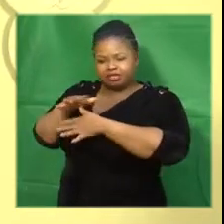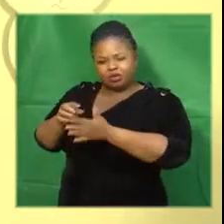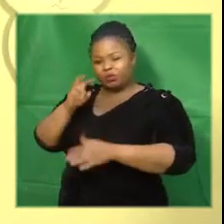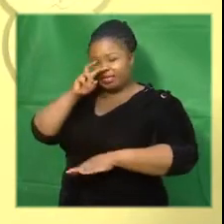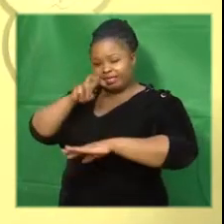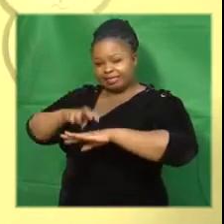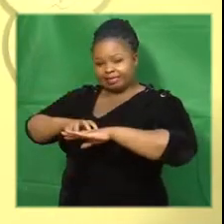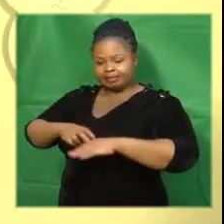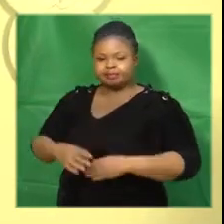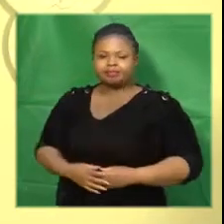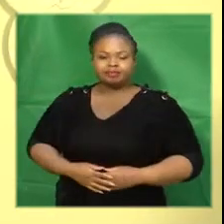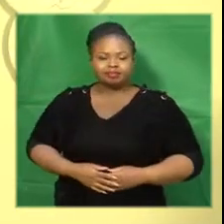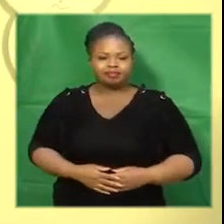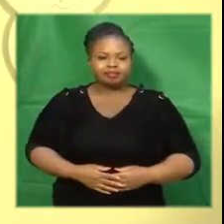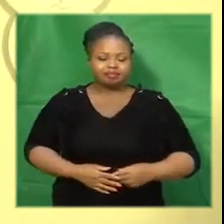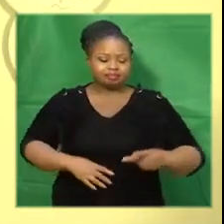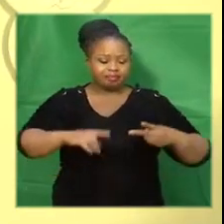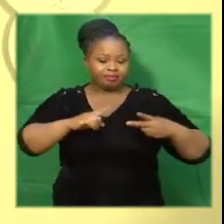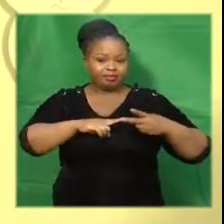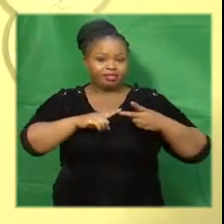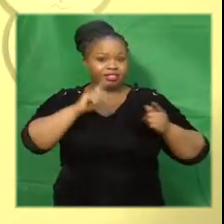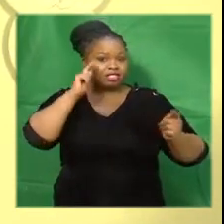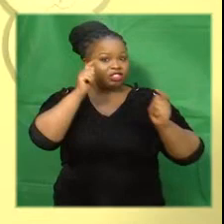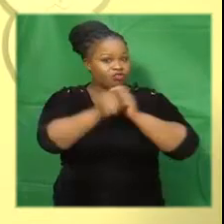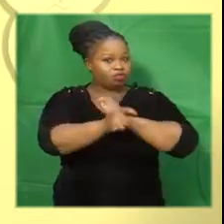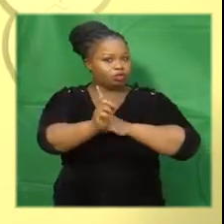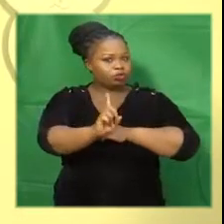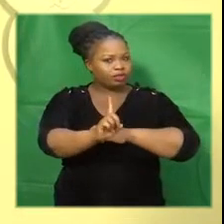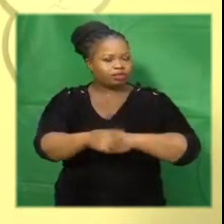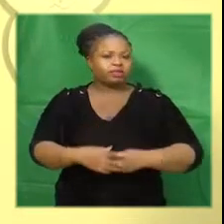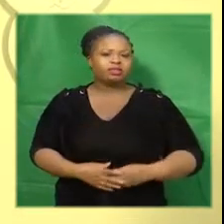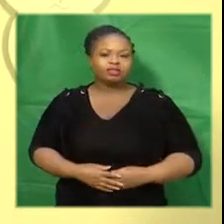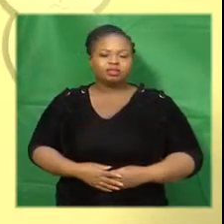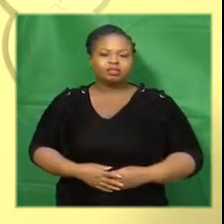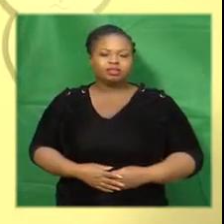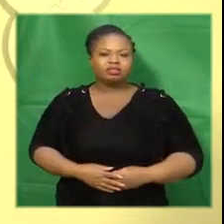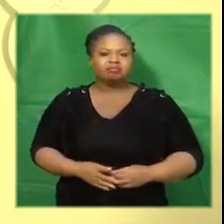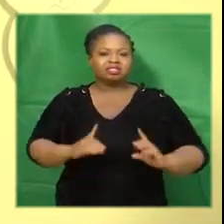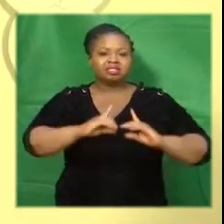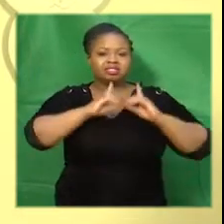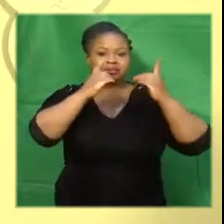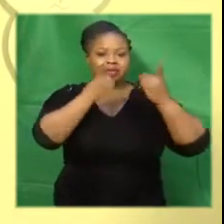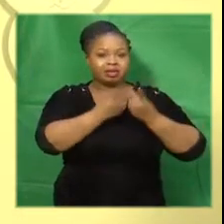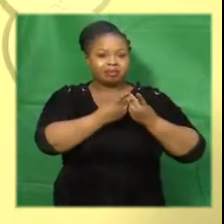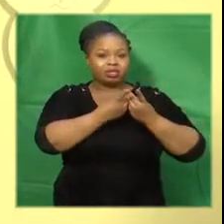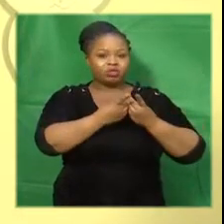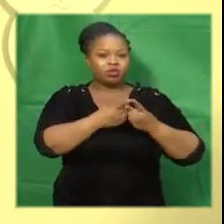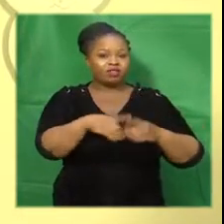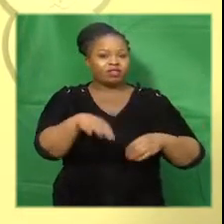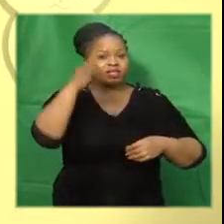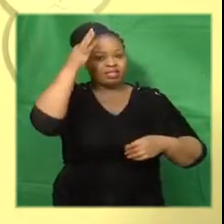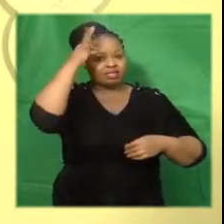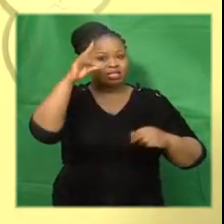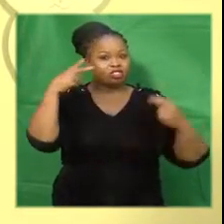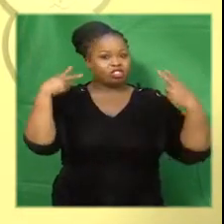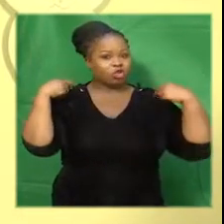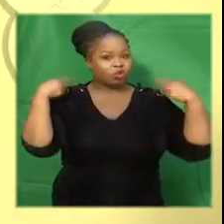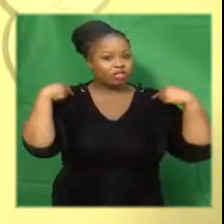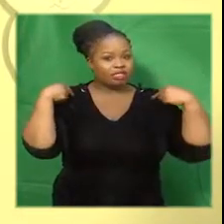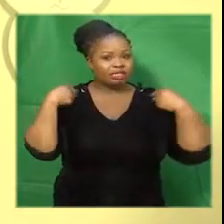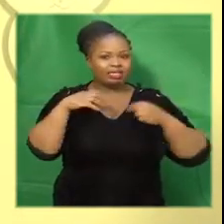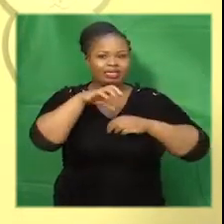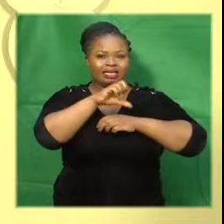The second change we are making is to do away with the Ministry of State Security and